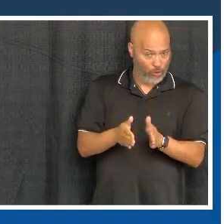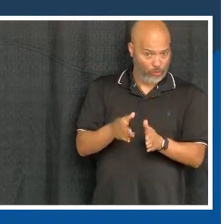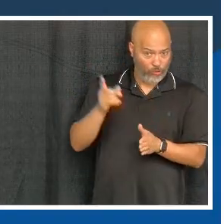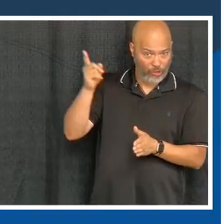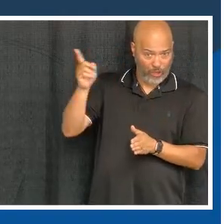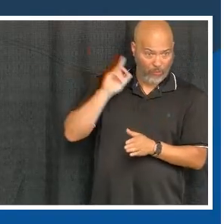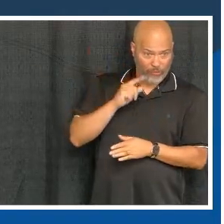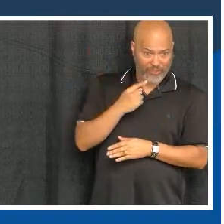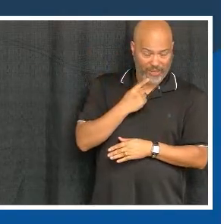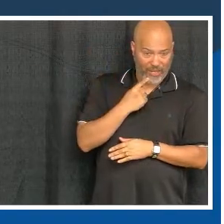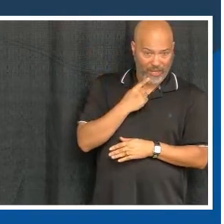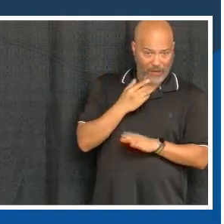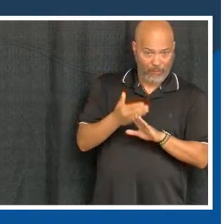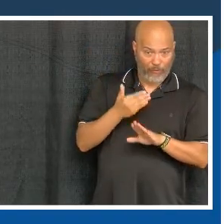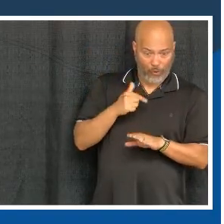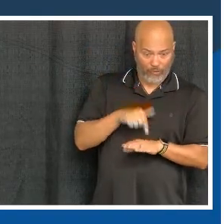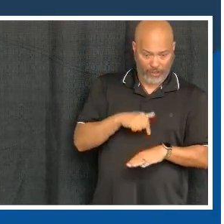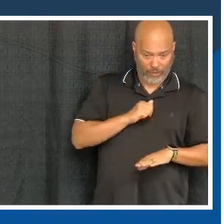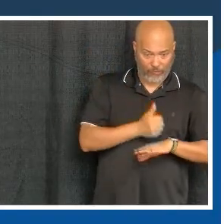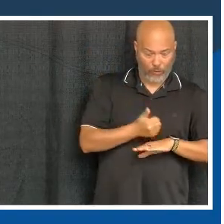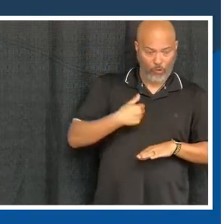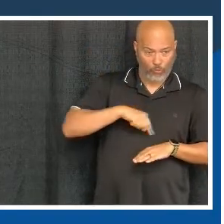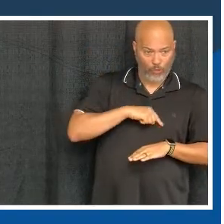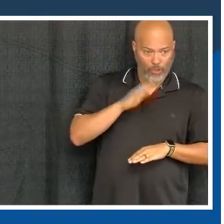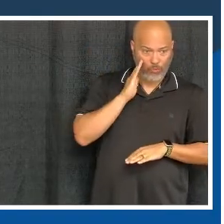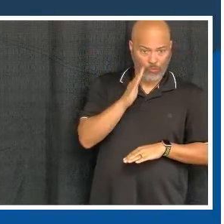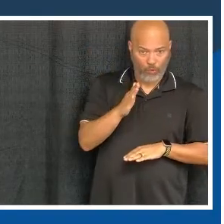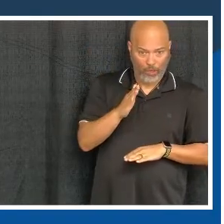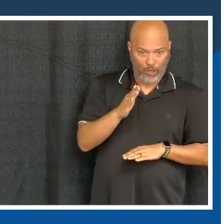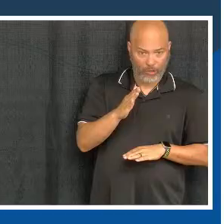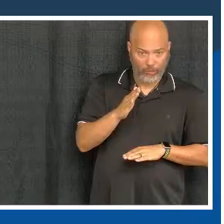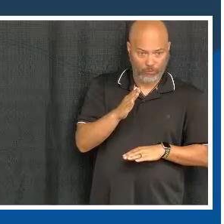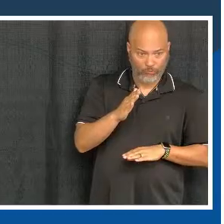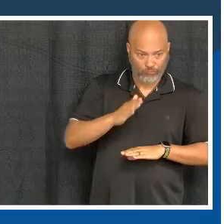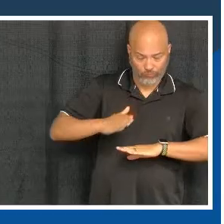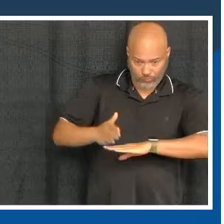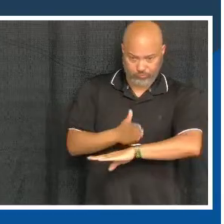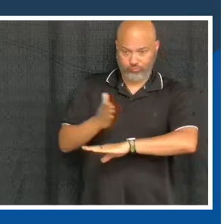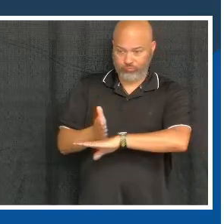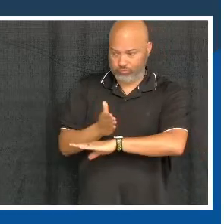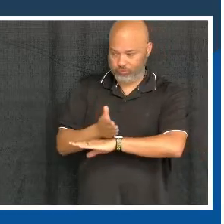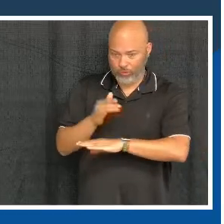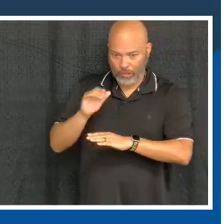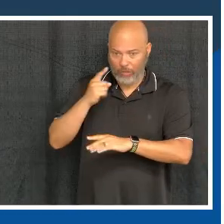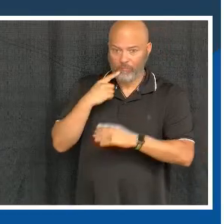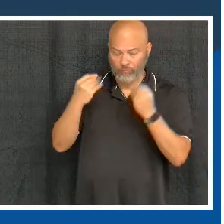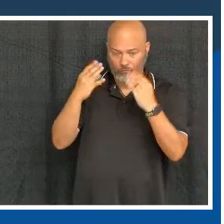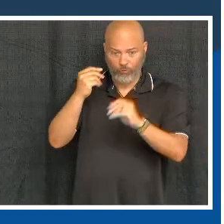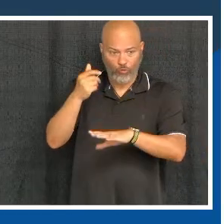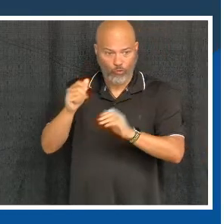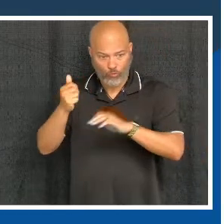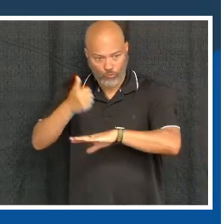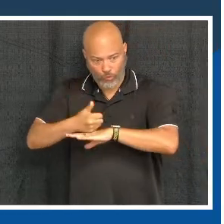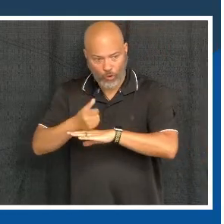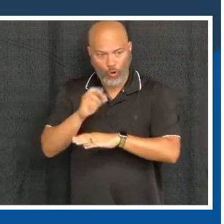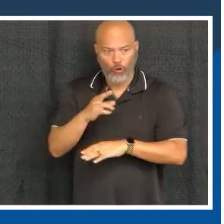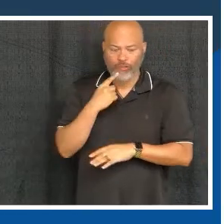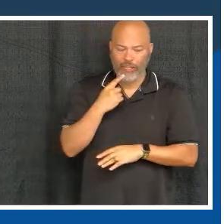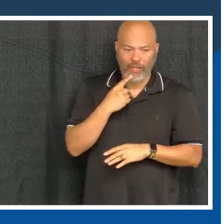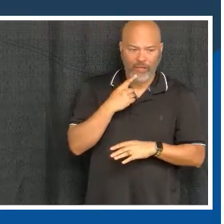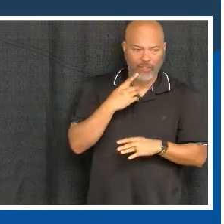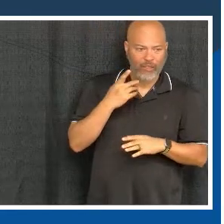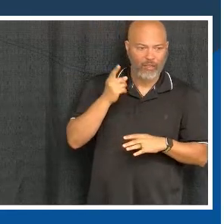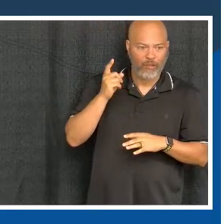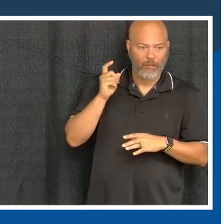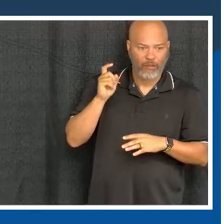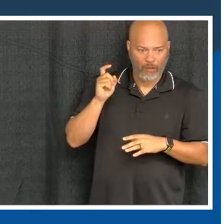going to say, before this gets put in, we're going to bust tail and put a traffic signal in? Or are they going to go, it's got to